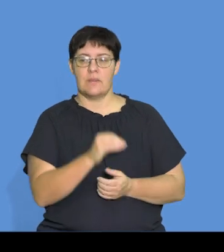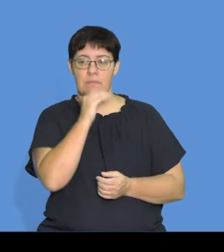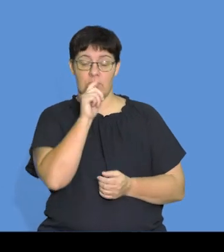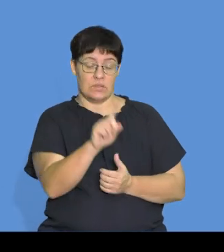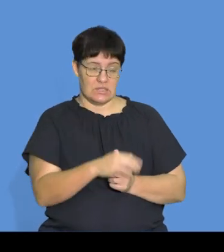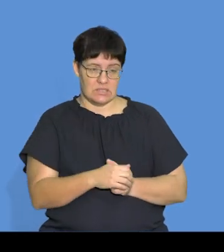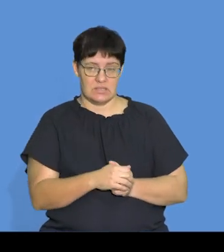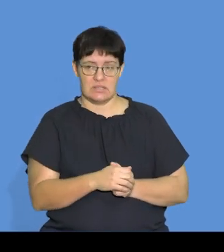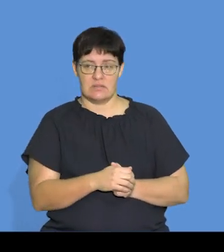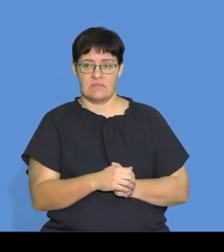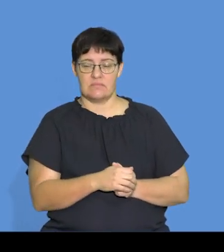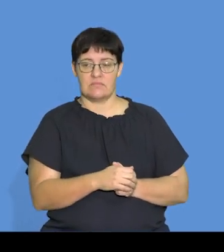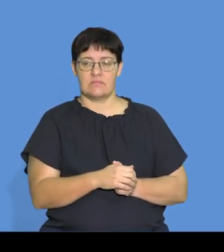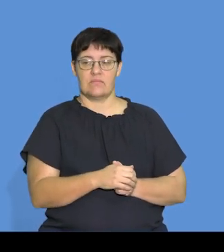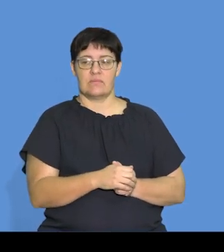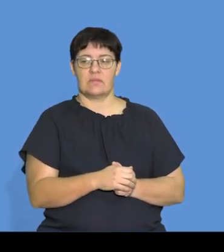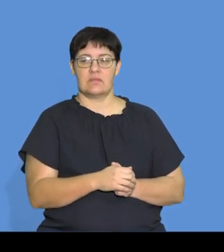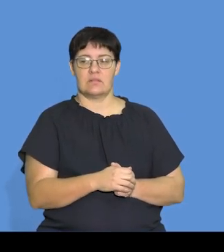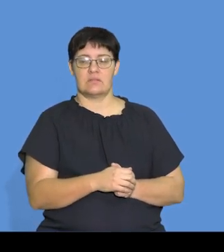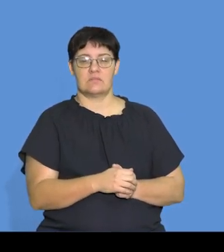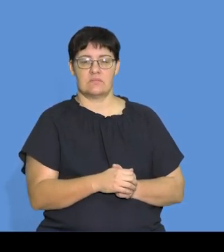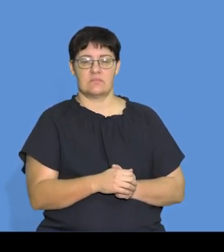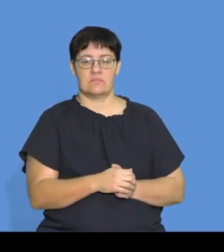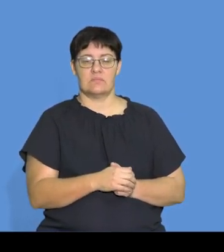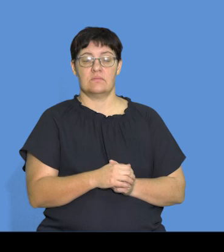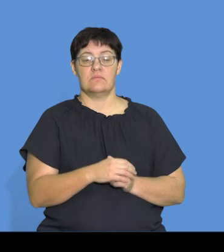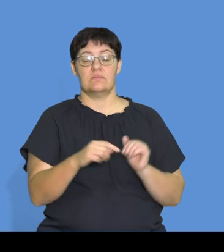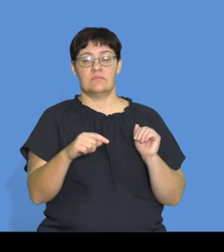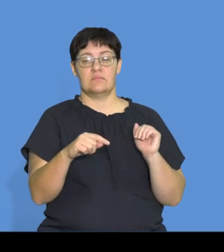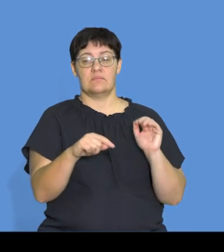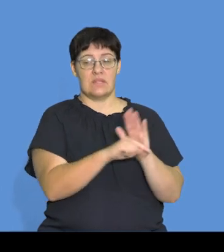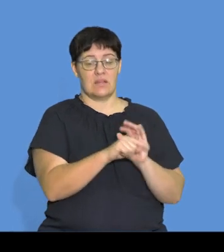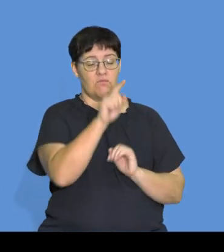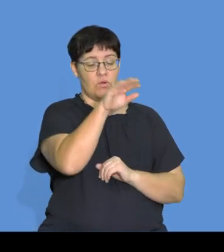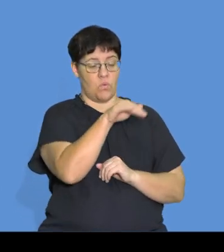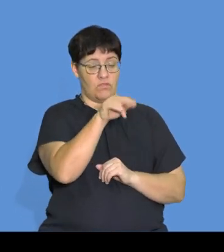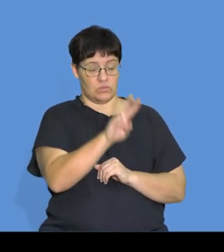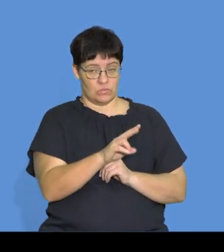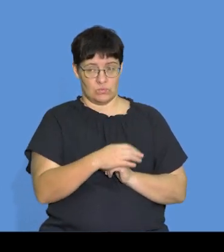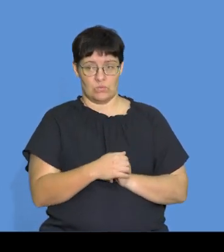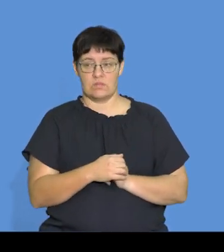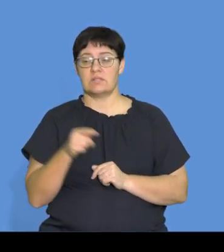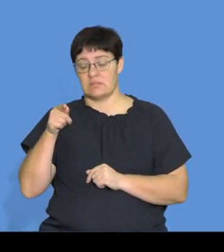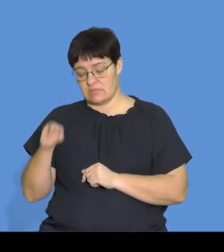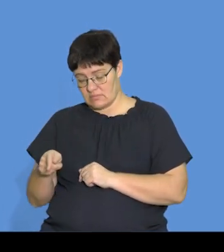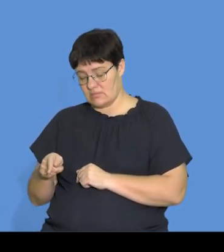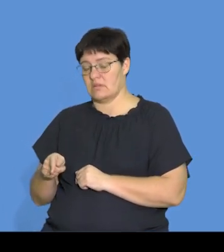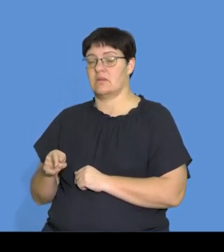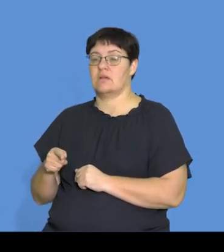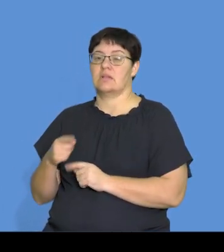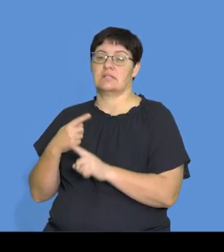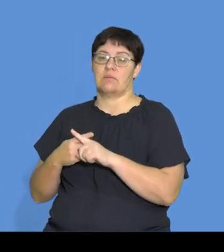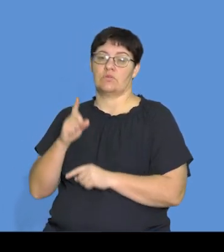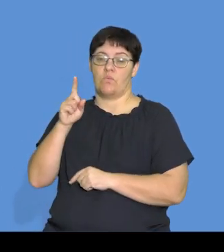you multiply here by negative 1 over 2, and you multiply here by